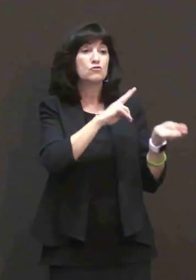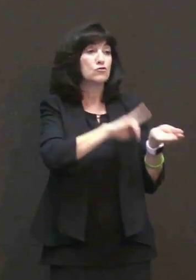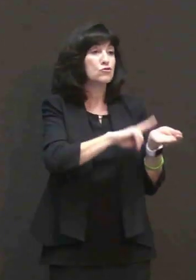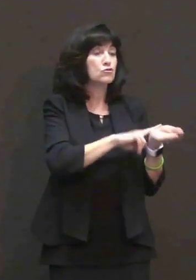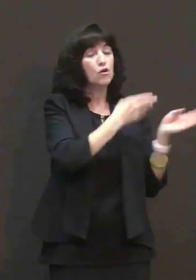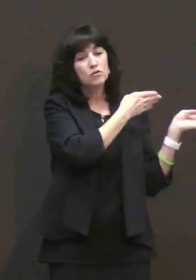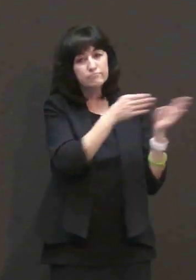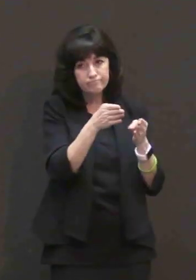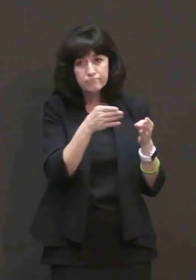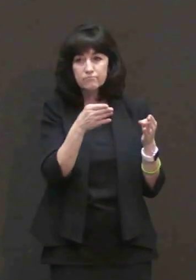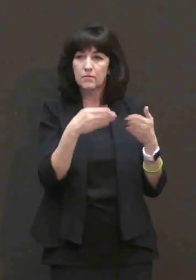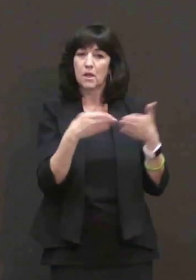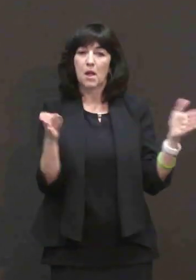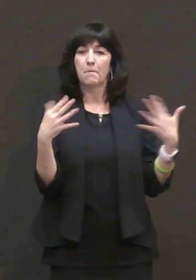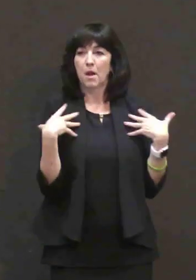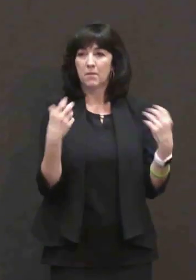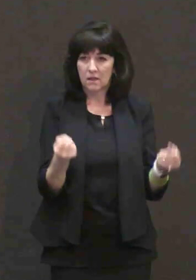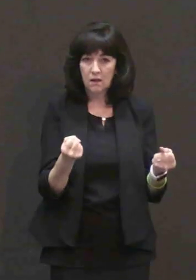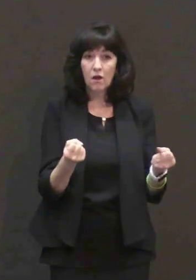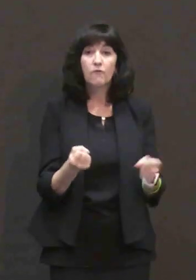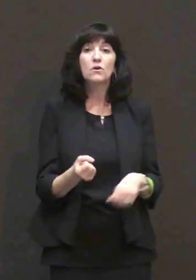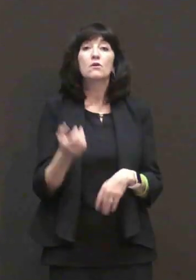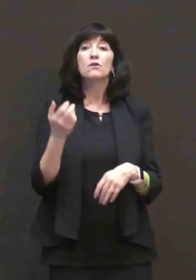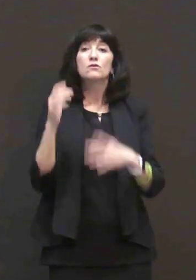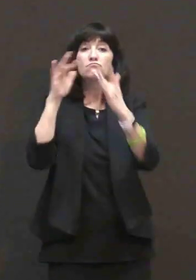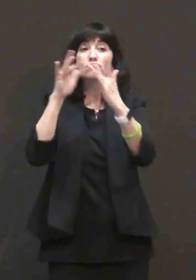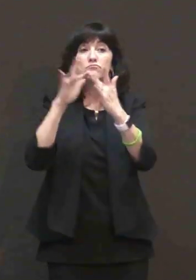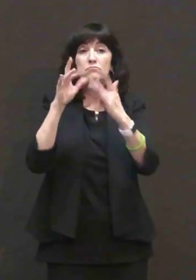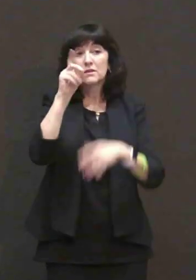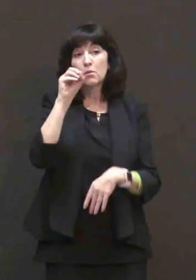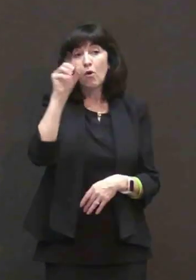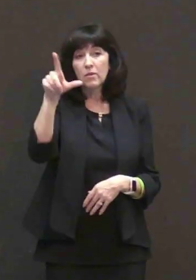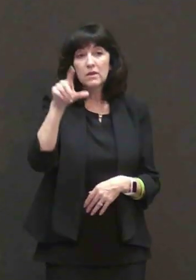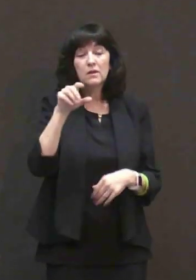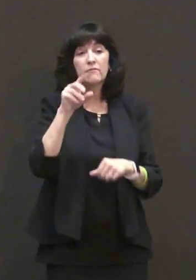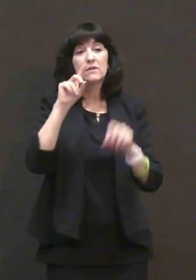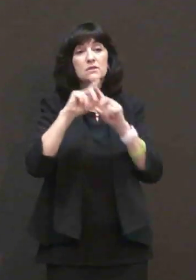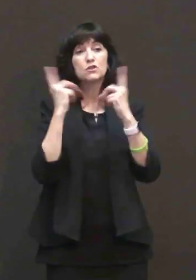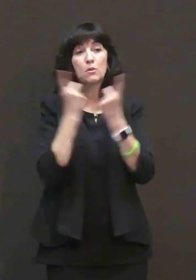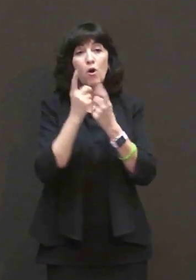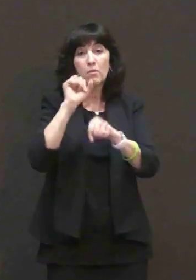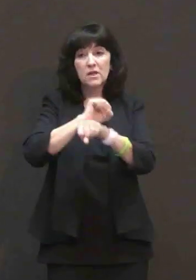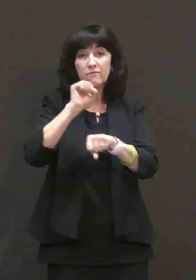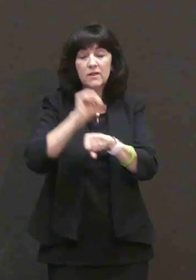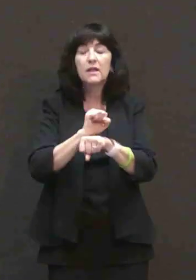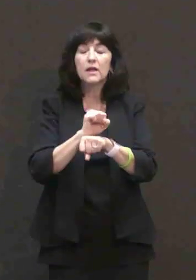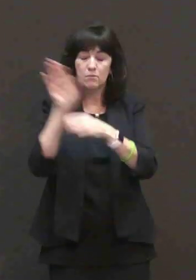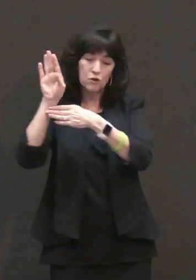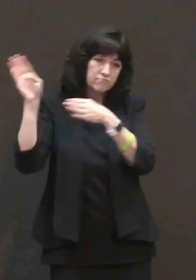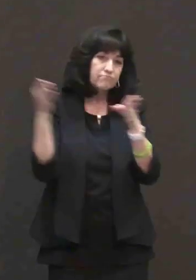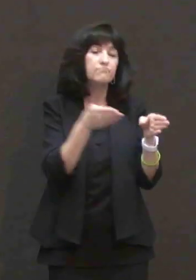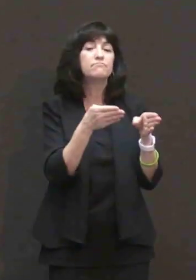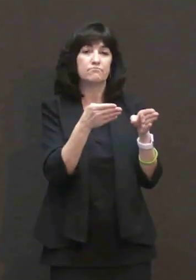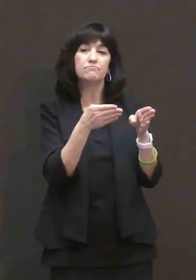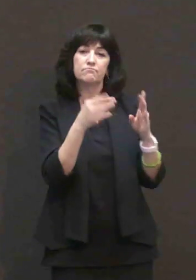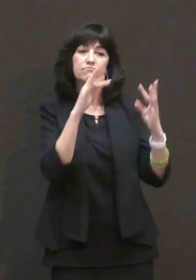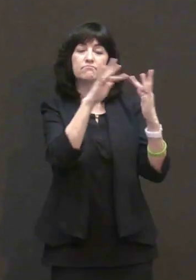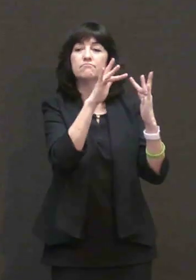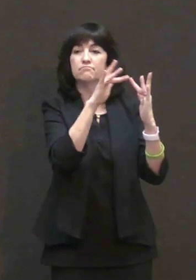talk to the Department of Labor, we wanted to make sure they got to the Department of Labor or Social Services, wherever. So great partnership that we've had